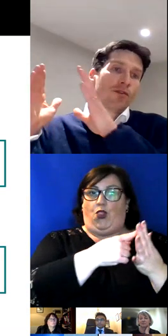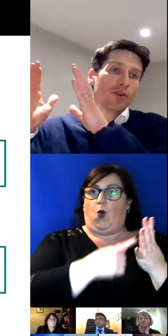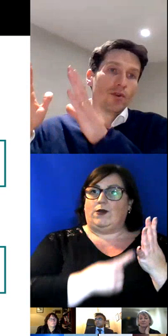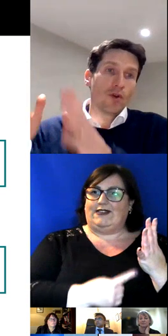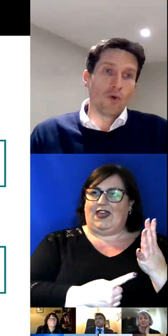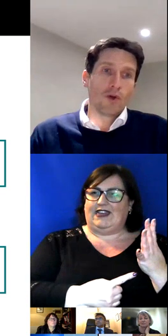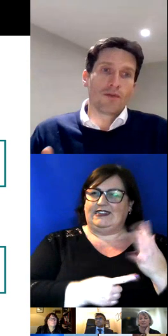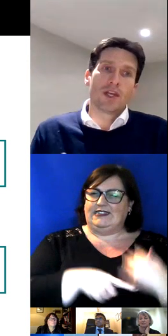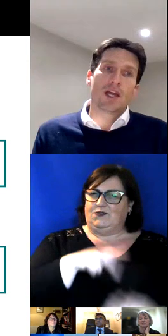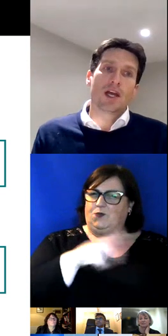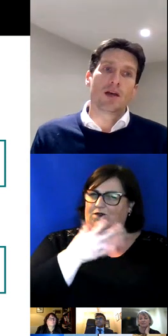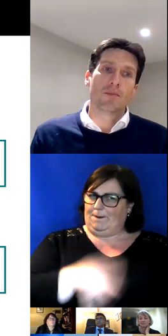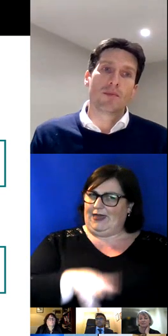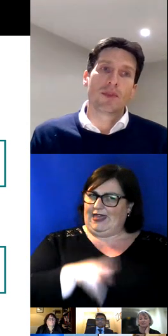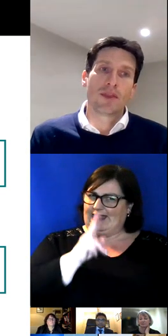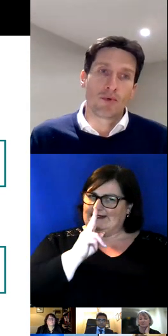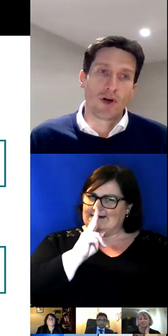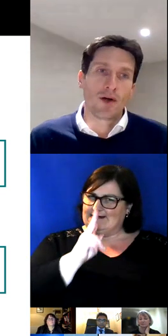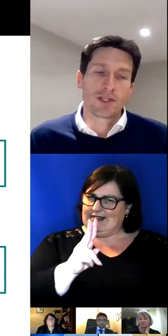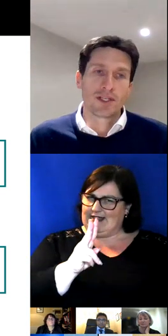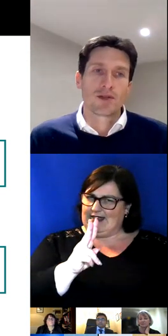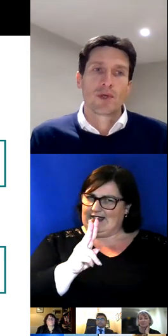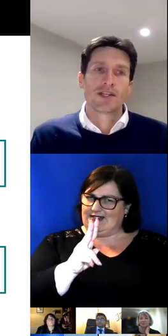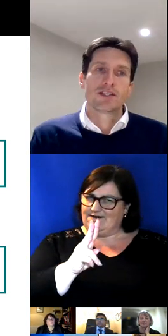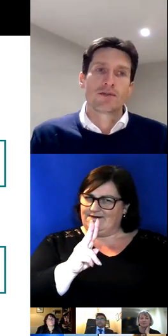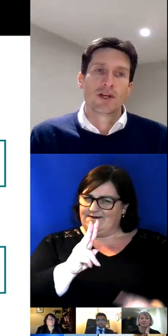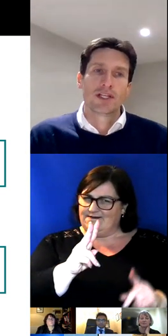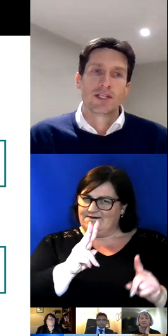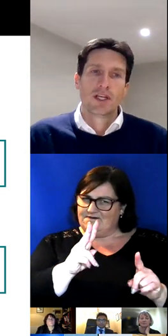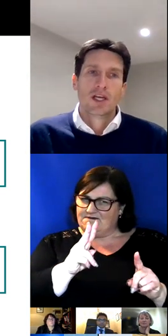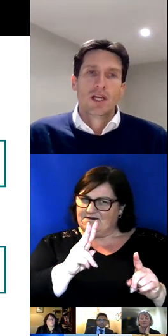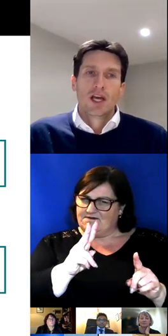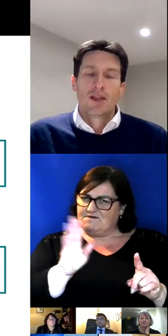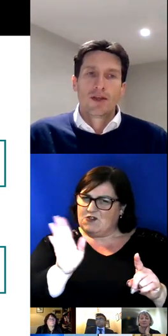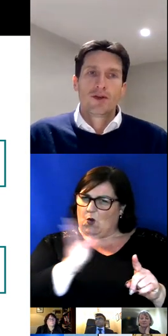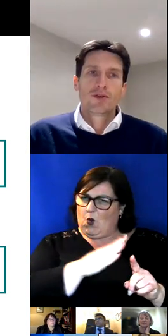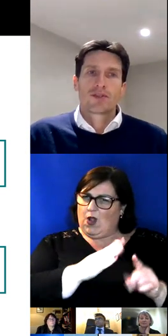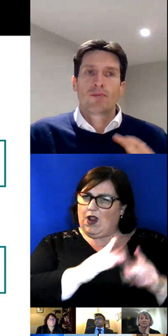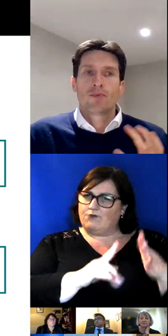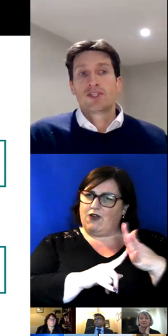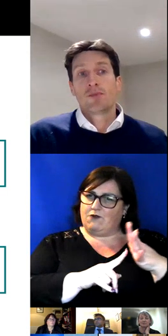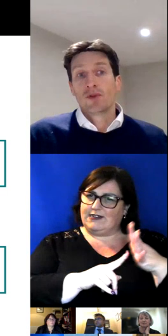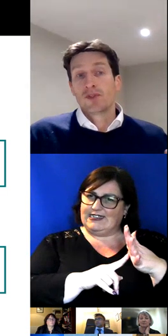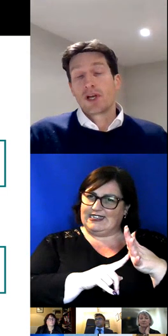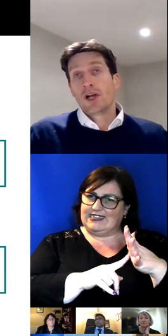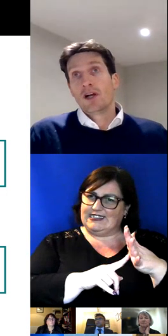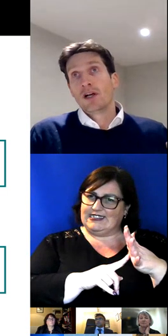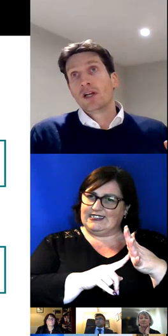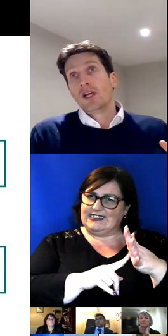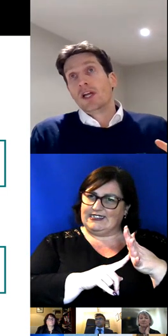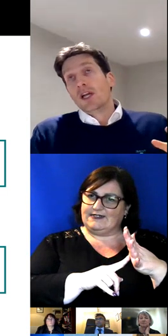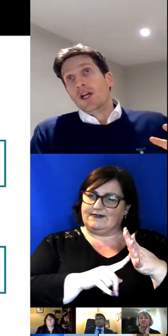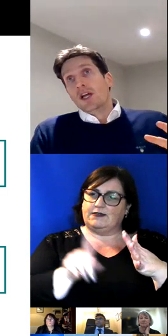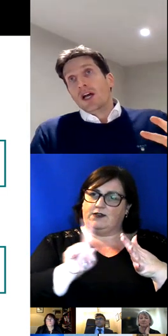cross-cut through all of the priorities that we identified. And those principles